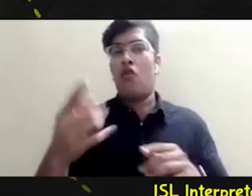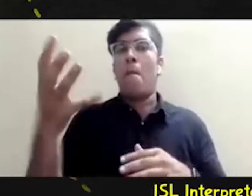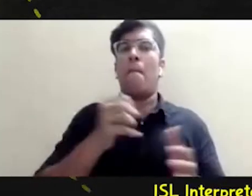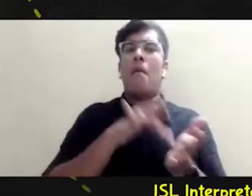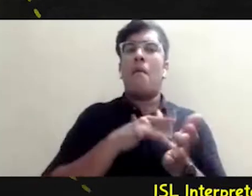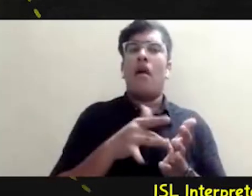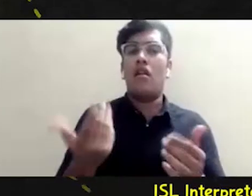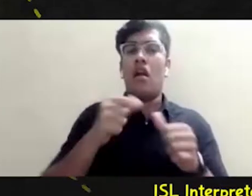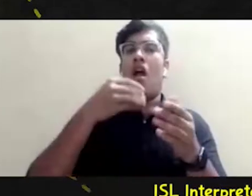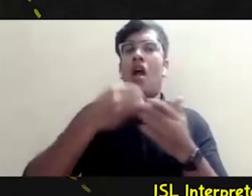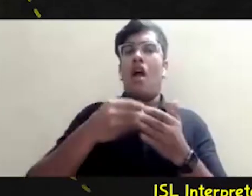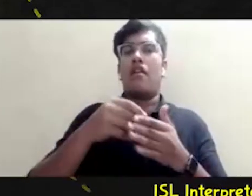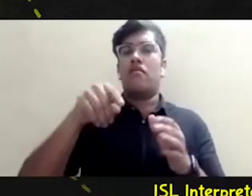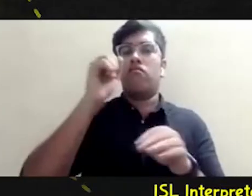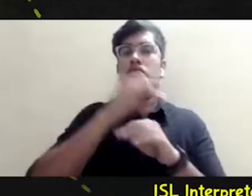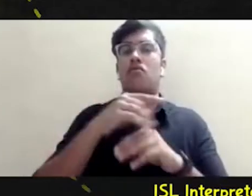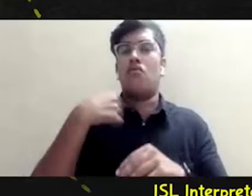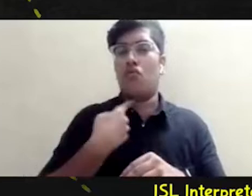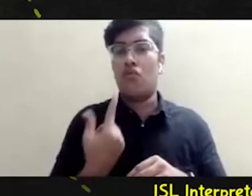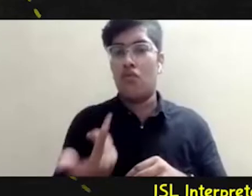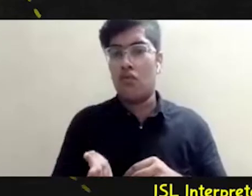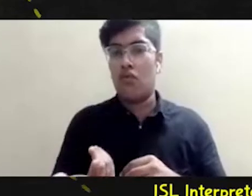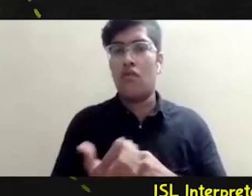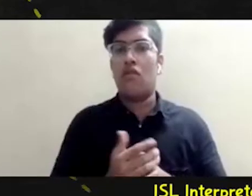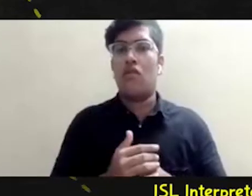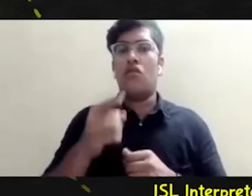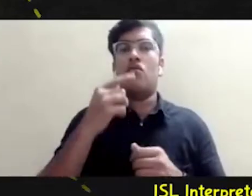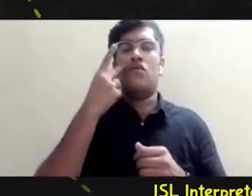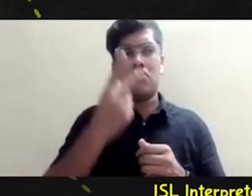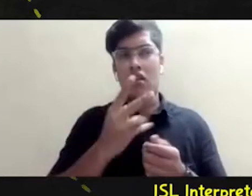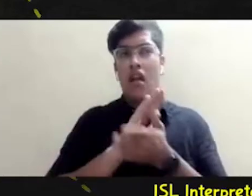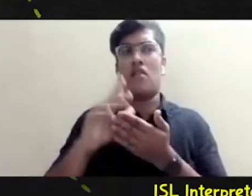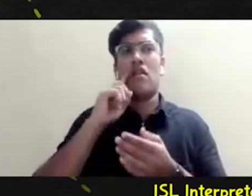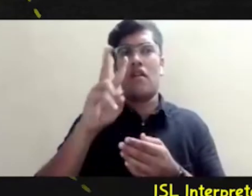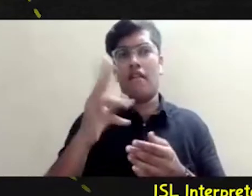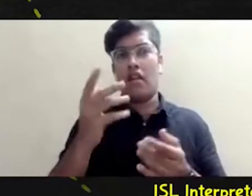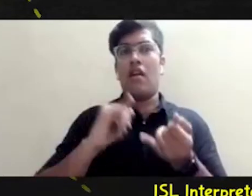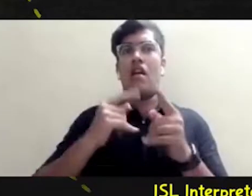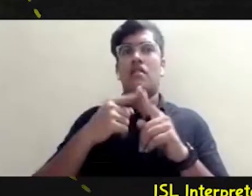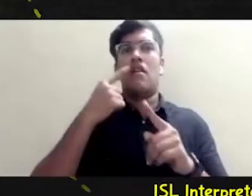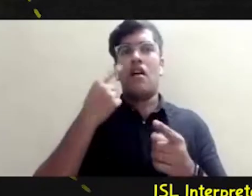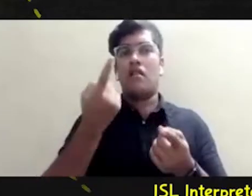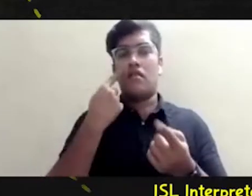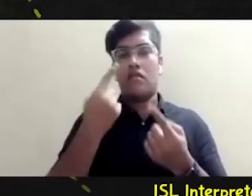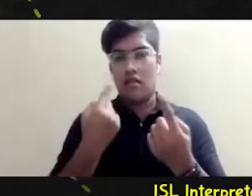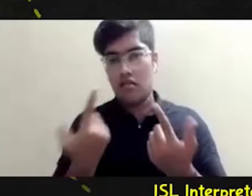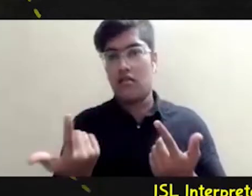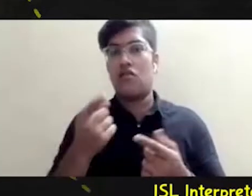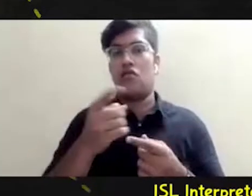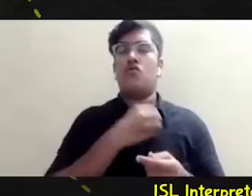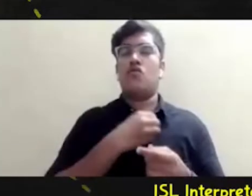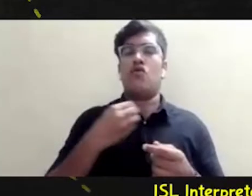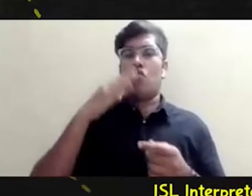are you sending it to? Did you look for HIV or STI testing services or book an appointment on an